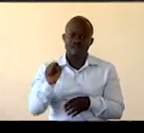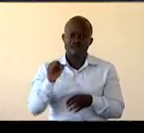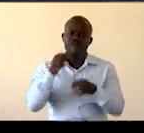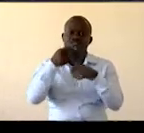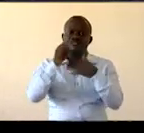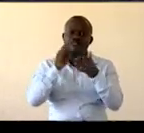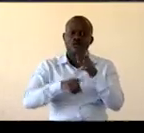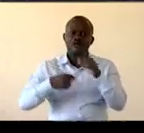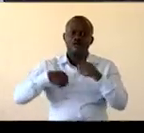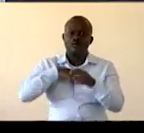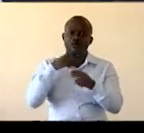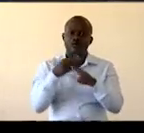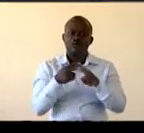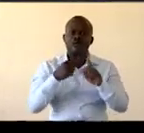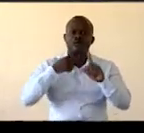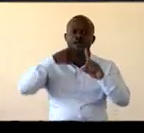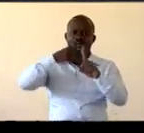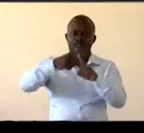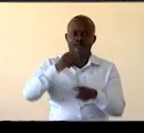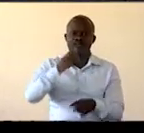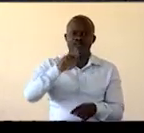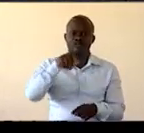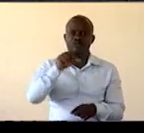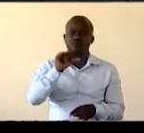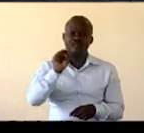call negative tropism.